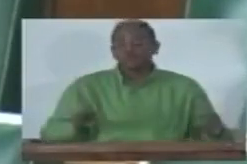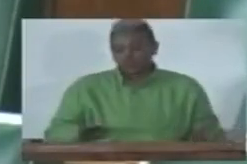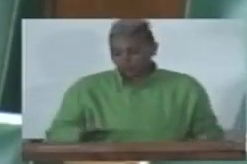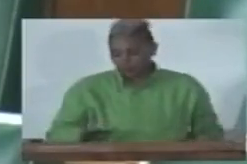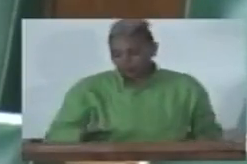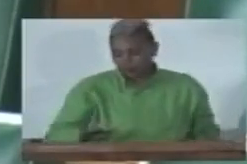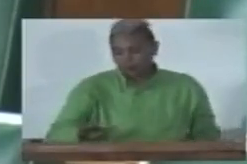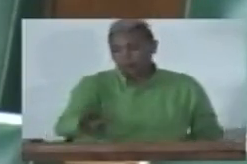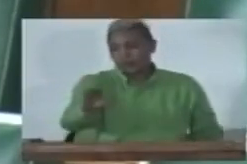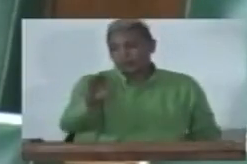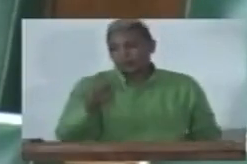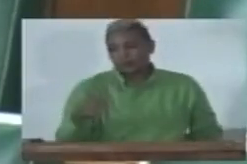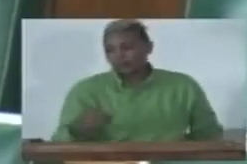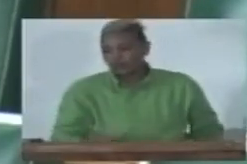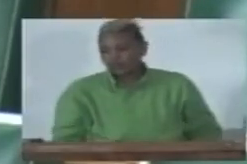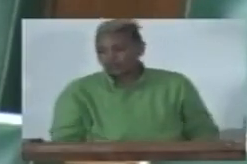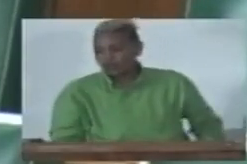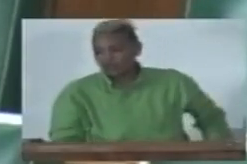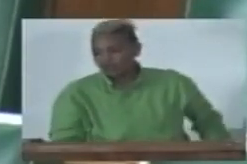It don't take much to do that.